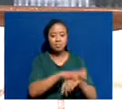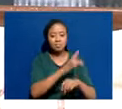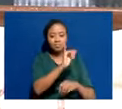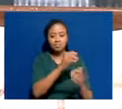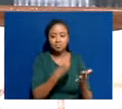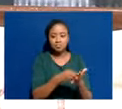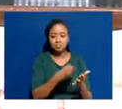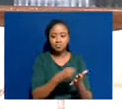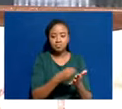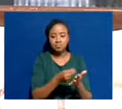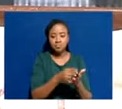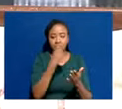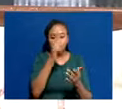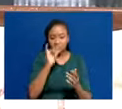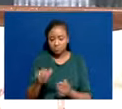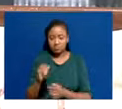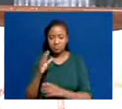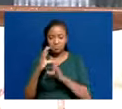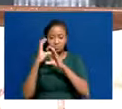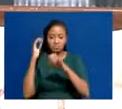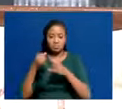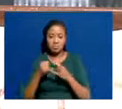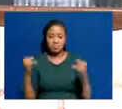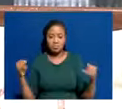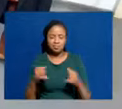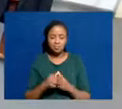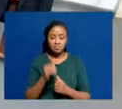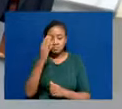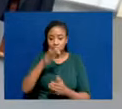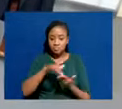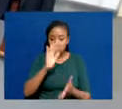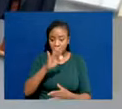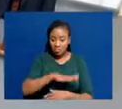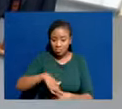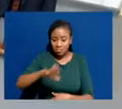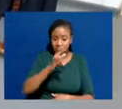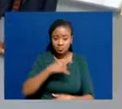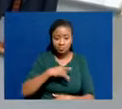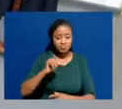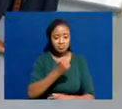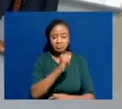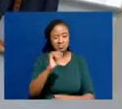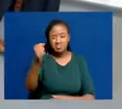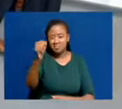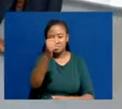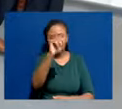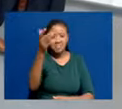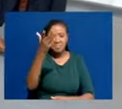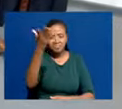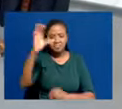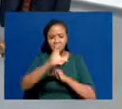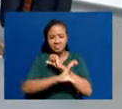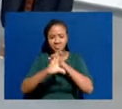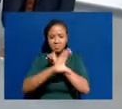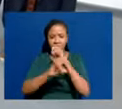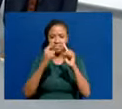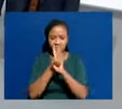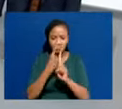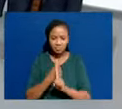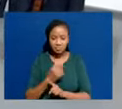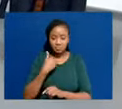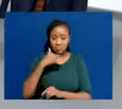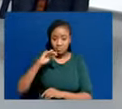at least that first line. And because in most places you've worked and you've been around the world, an organized city